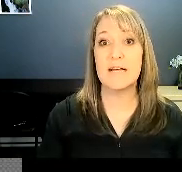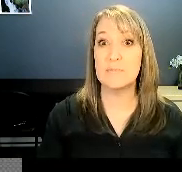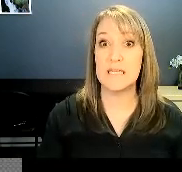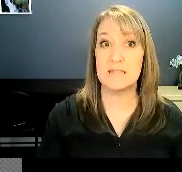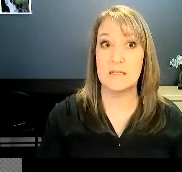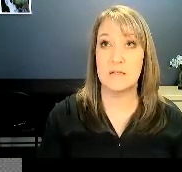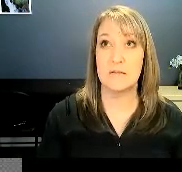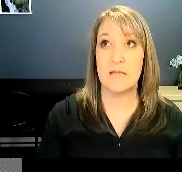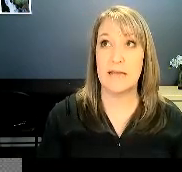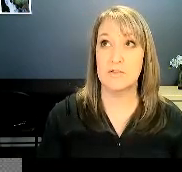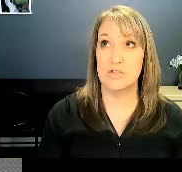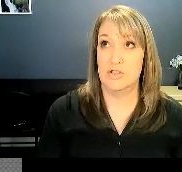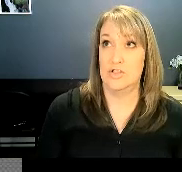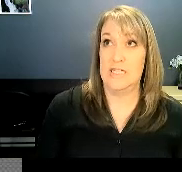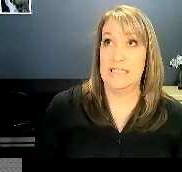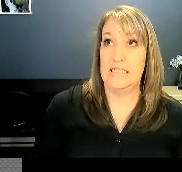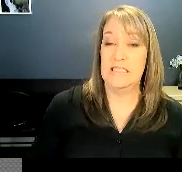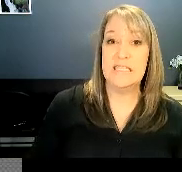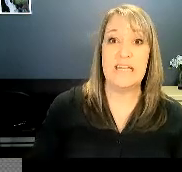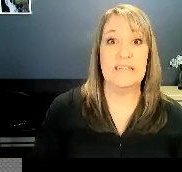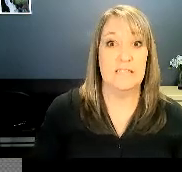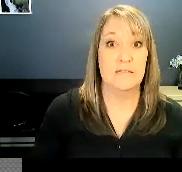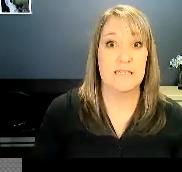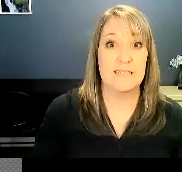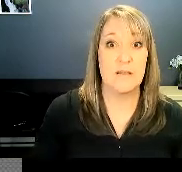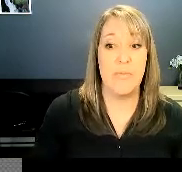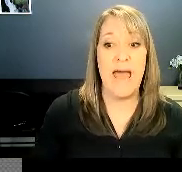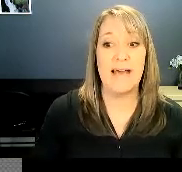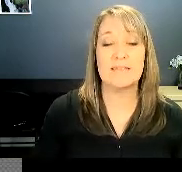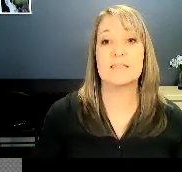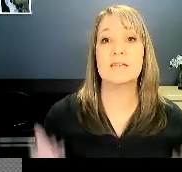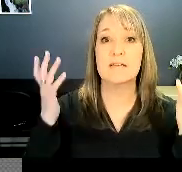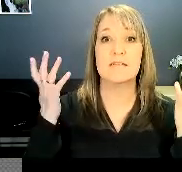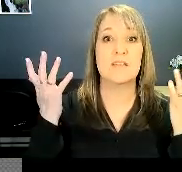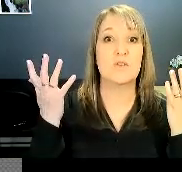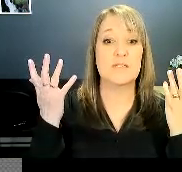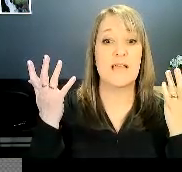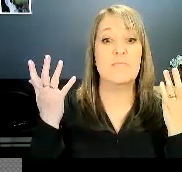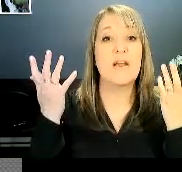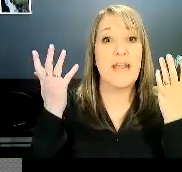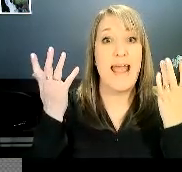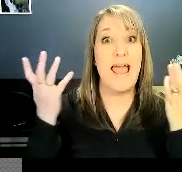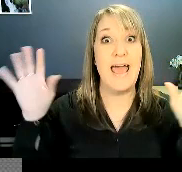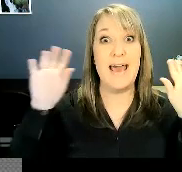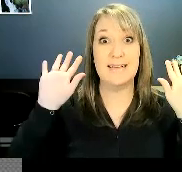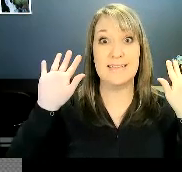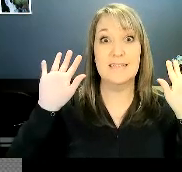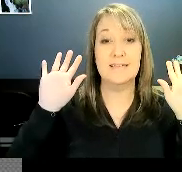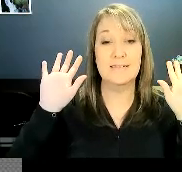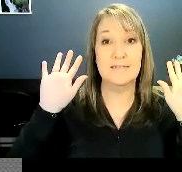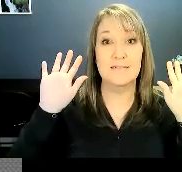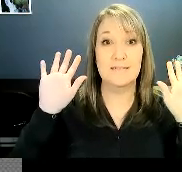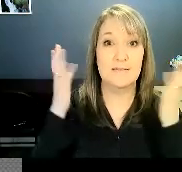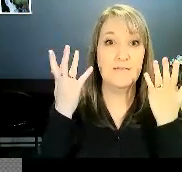ASL class means that she did it. It's in the past. So you would sign Mary has